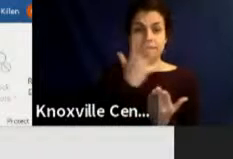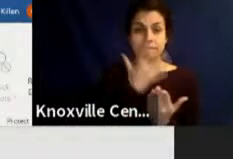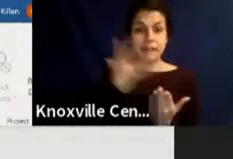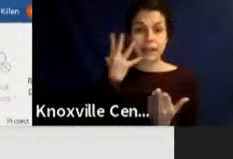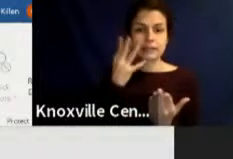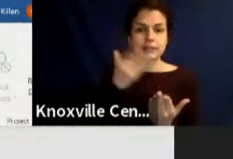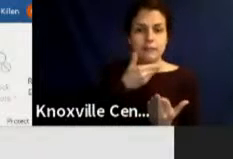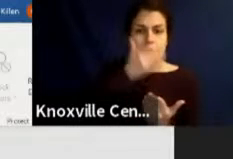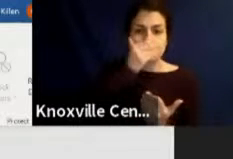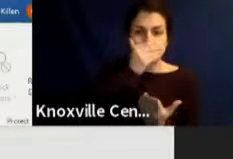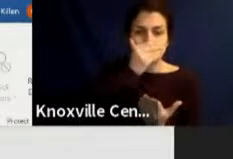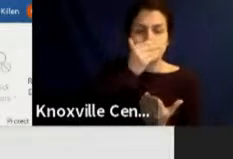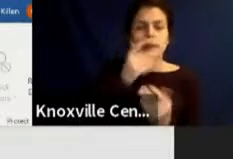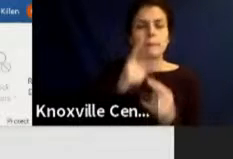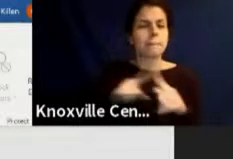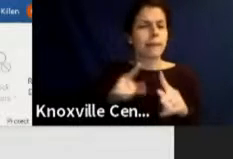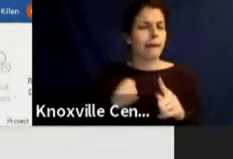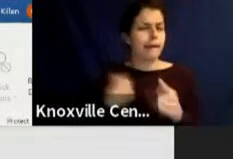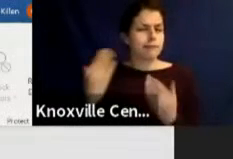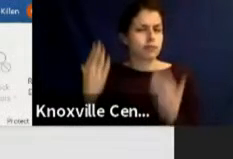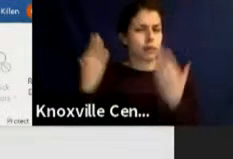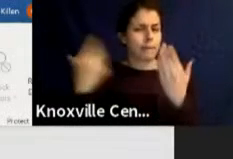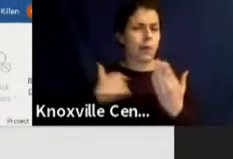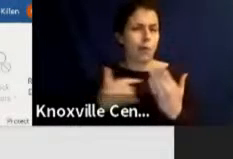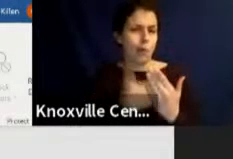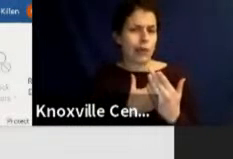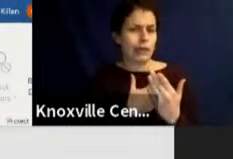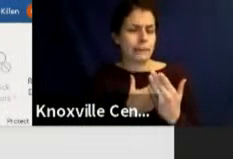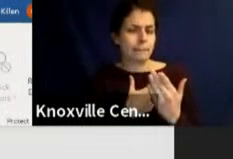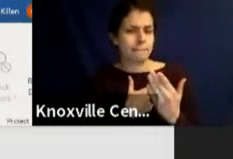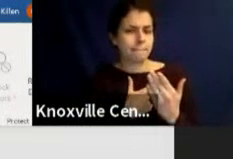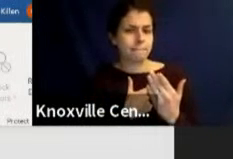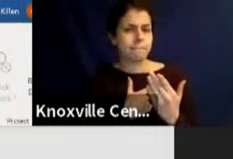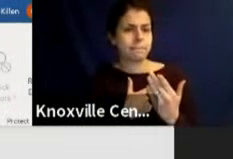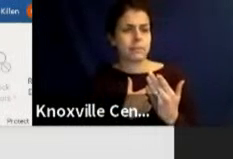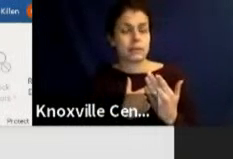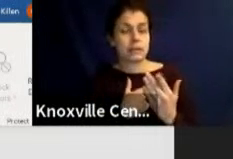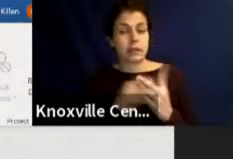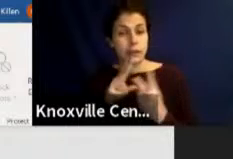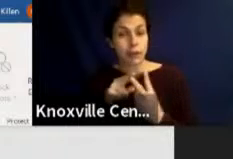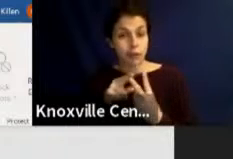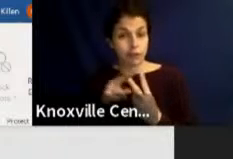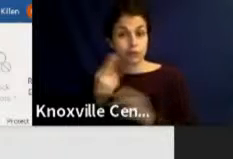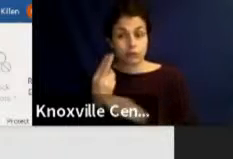with perhaps the language. We can be consistent with our language or the language